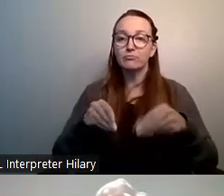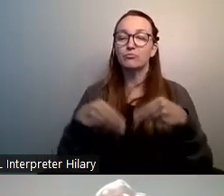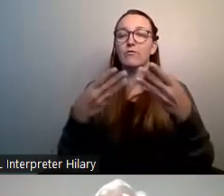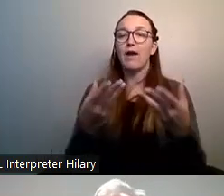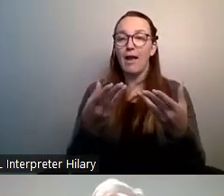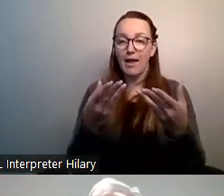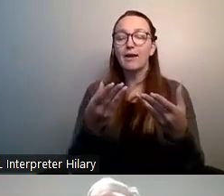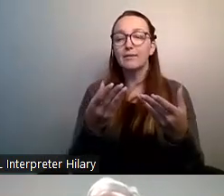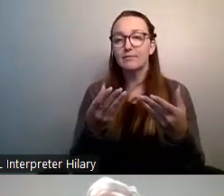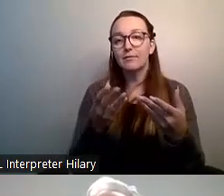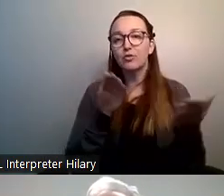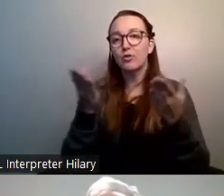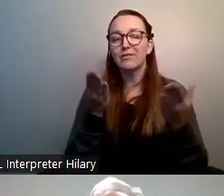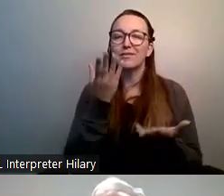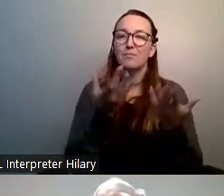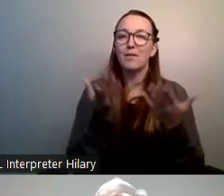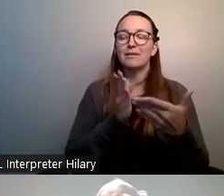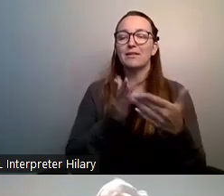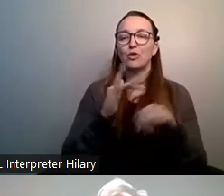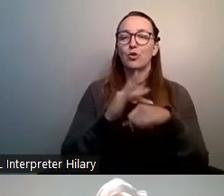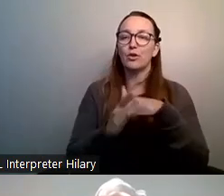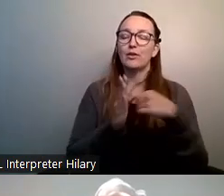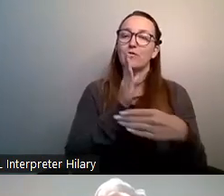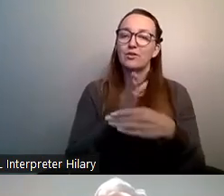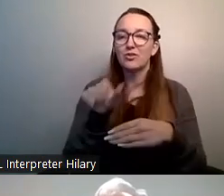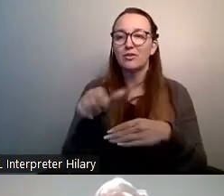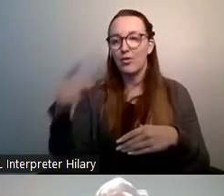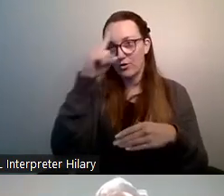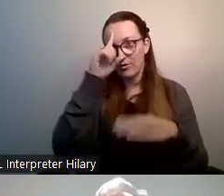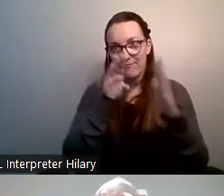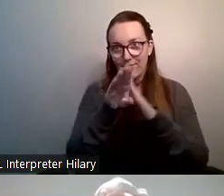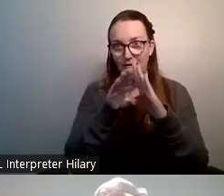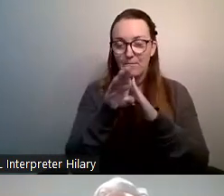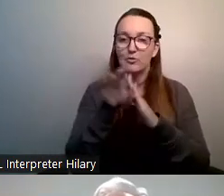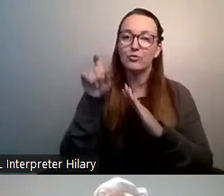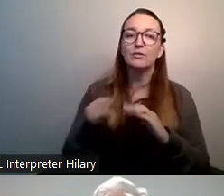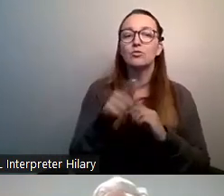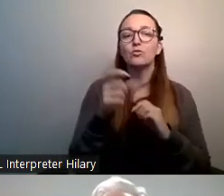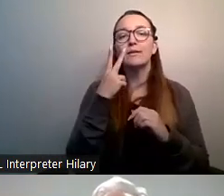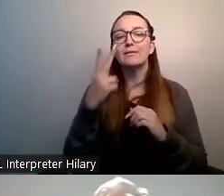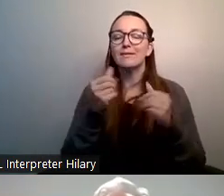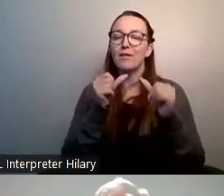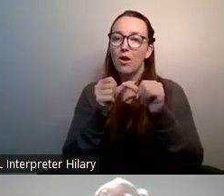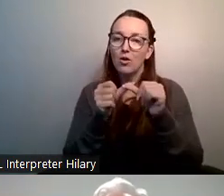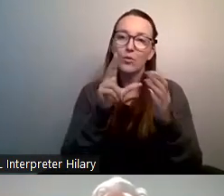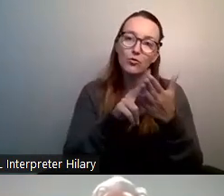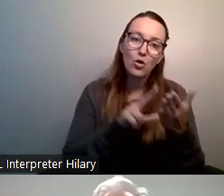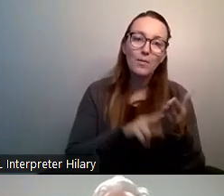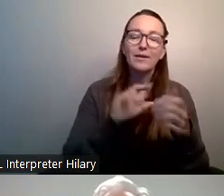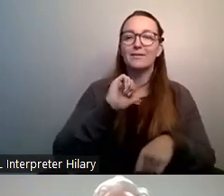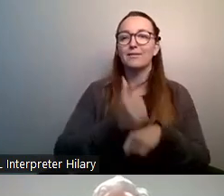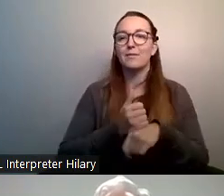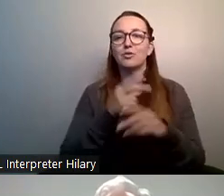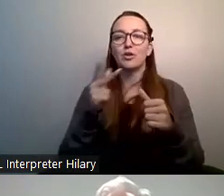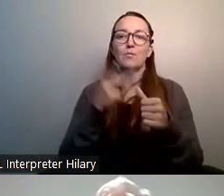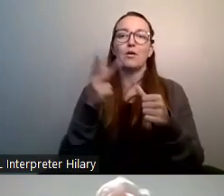interventions and other developmental needs. But you can see ongoing health enrollment, establishing a primary care provider, and all